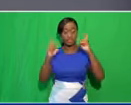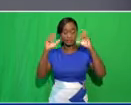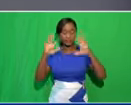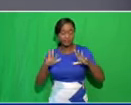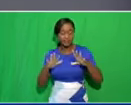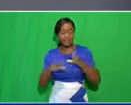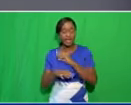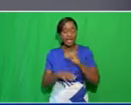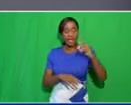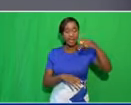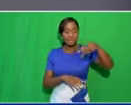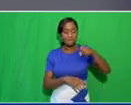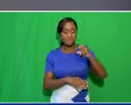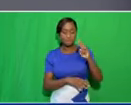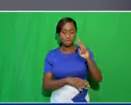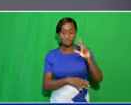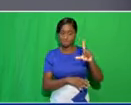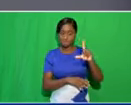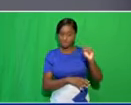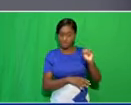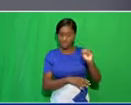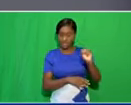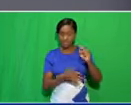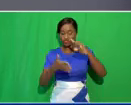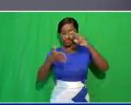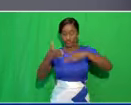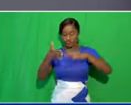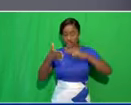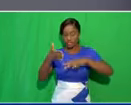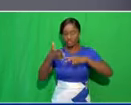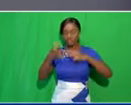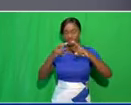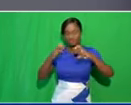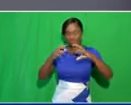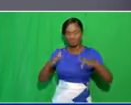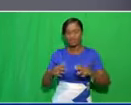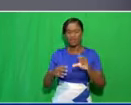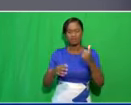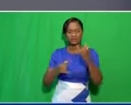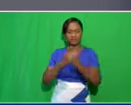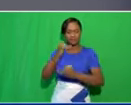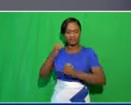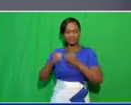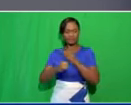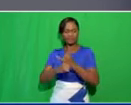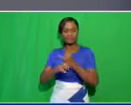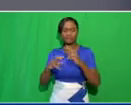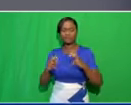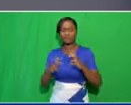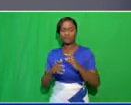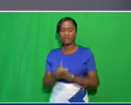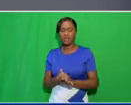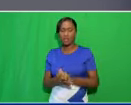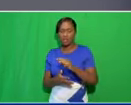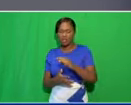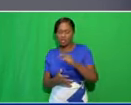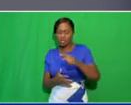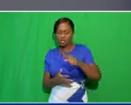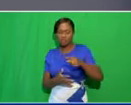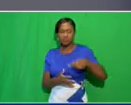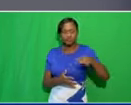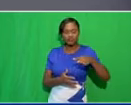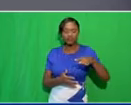participated in PIRLS, Progress in International Reading Literacy Study, another international assessment. And I think from those assessments,